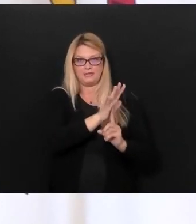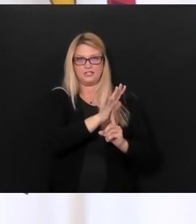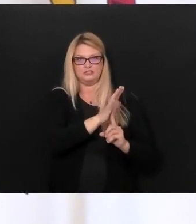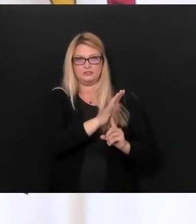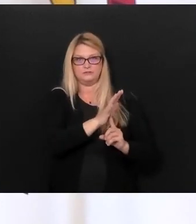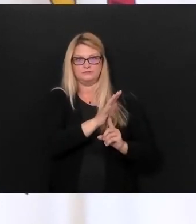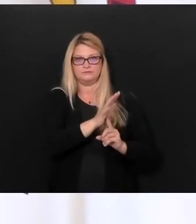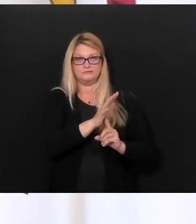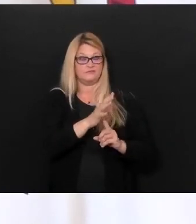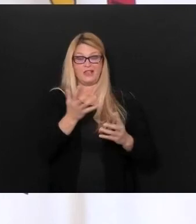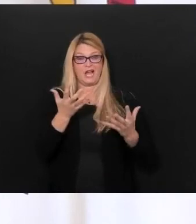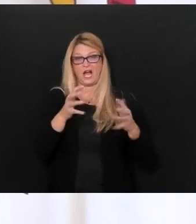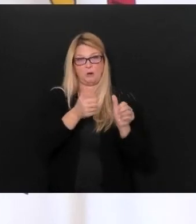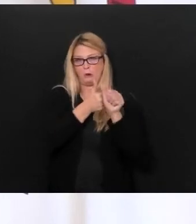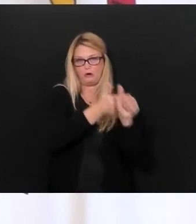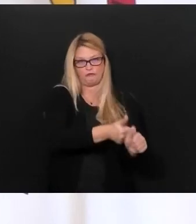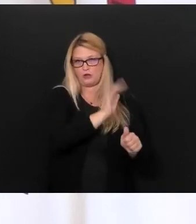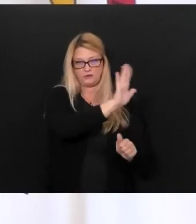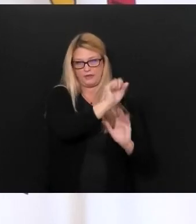I don't want any part of being South Dakota.